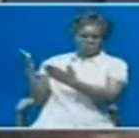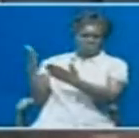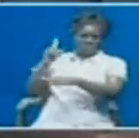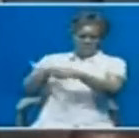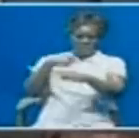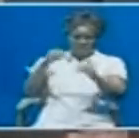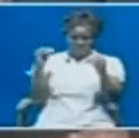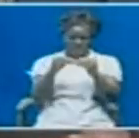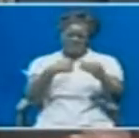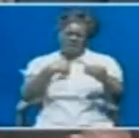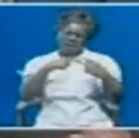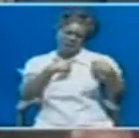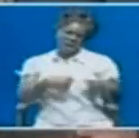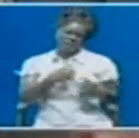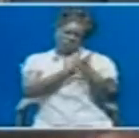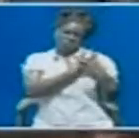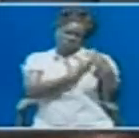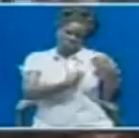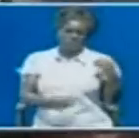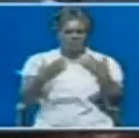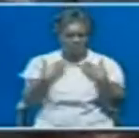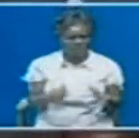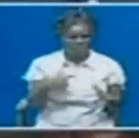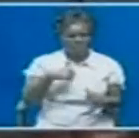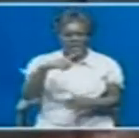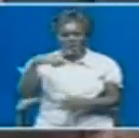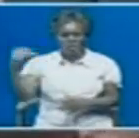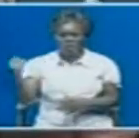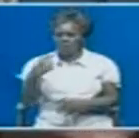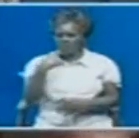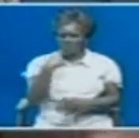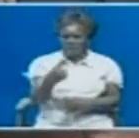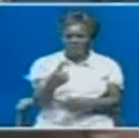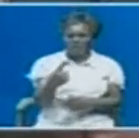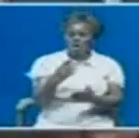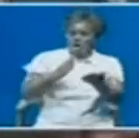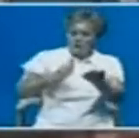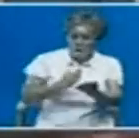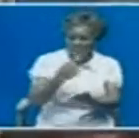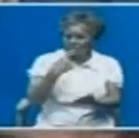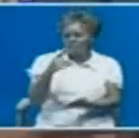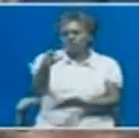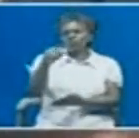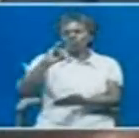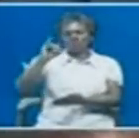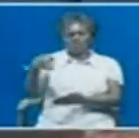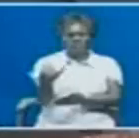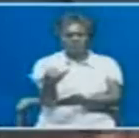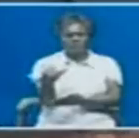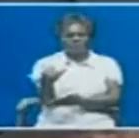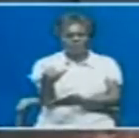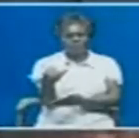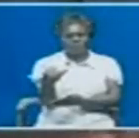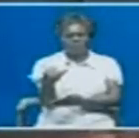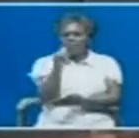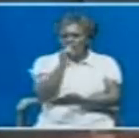that day, it broke my heart. Yeah. And I went somewhere, and I told you, to be honest, I broke down. You broke down? In my privacy,